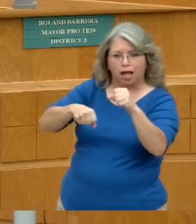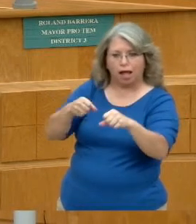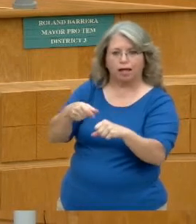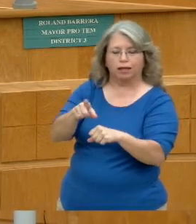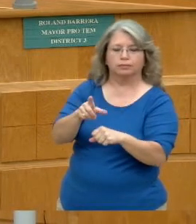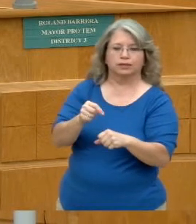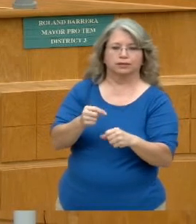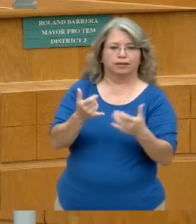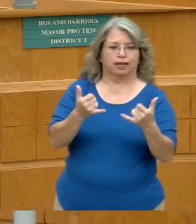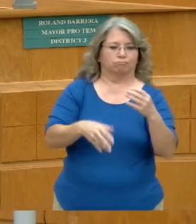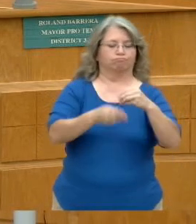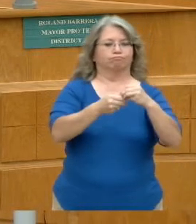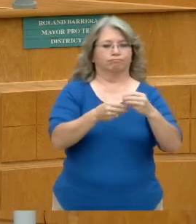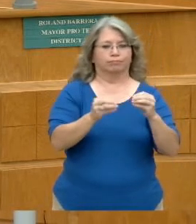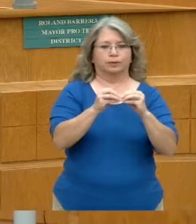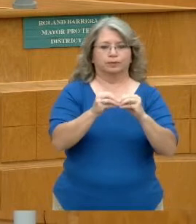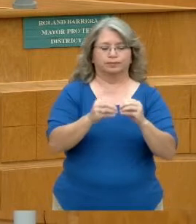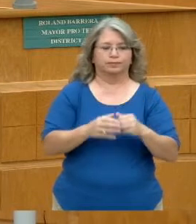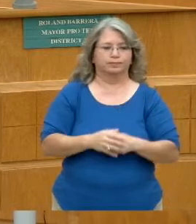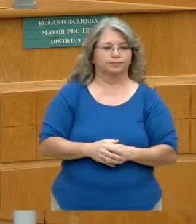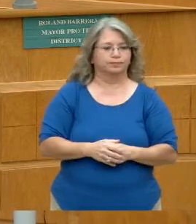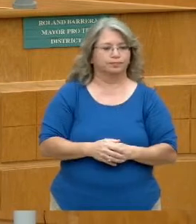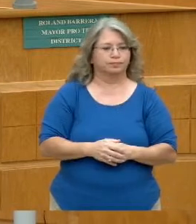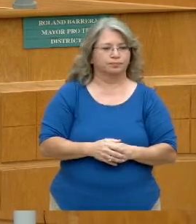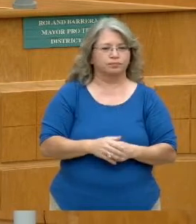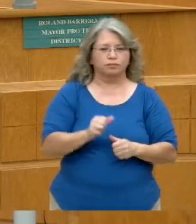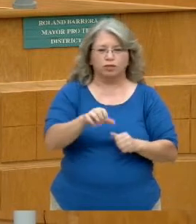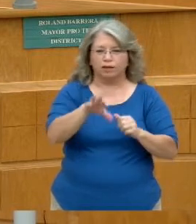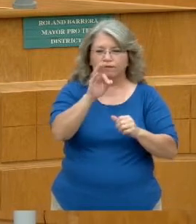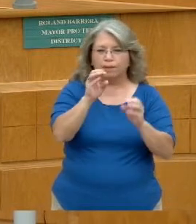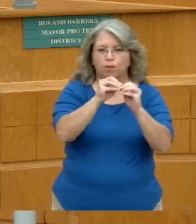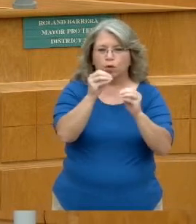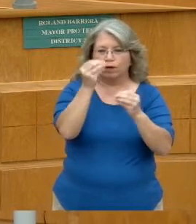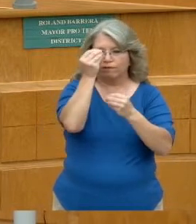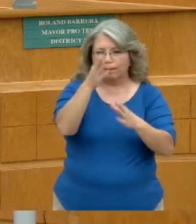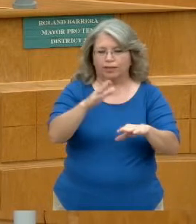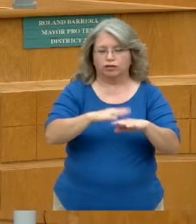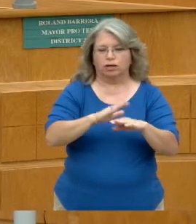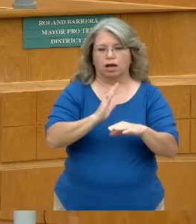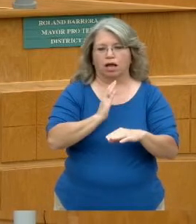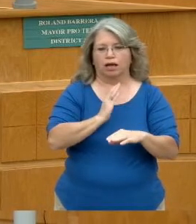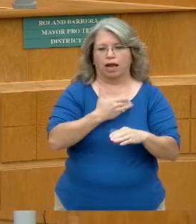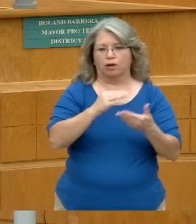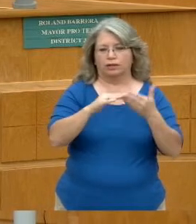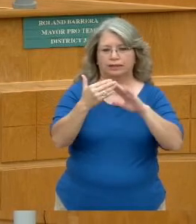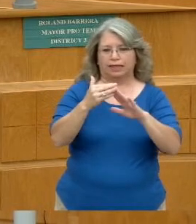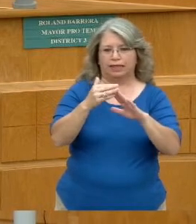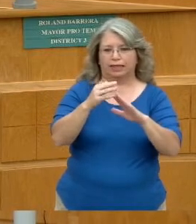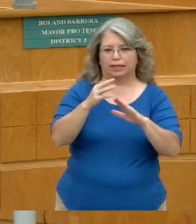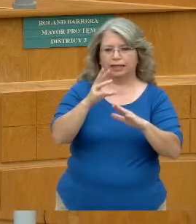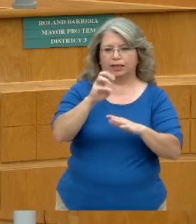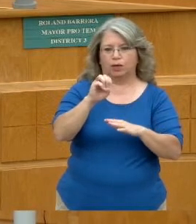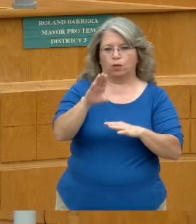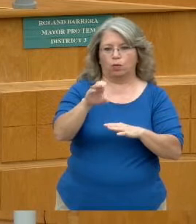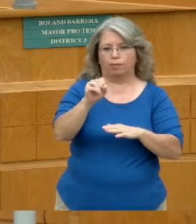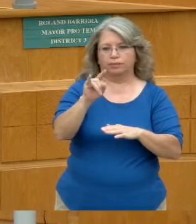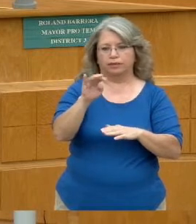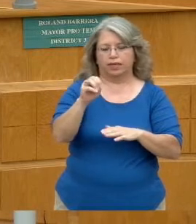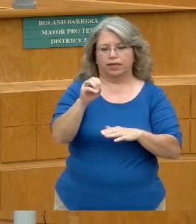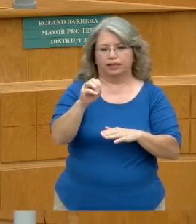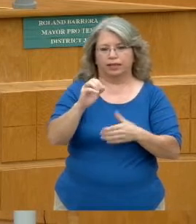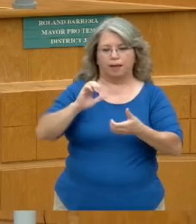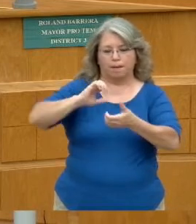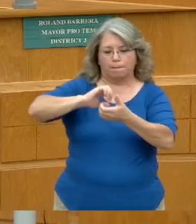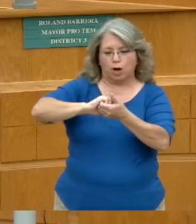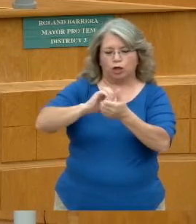so more information is available on our website, and the city's website. We're partnering with VFit